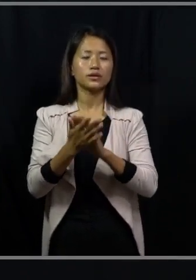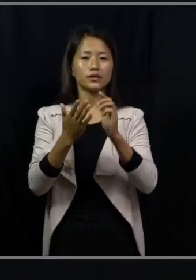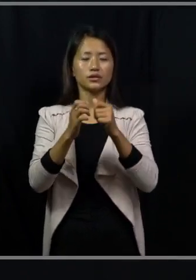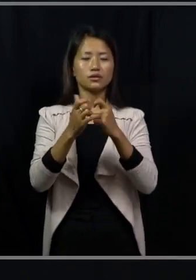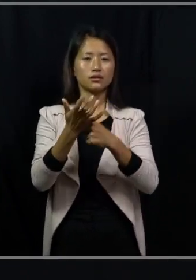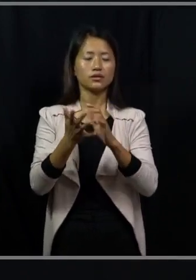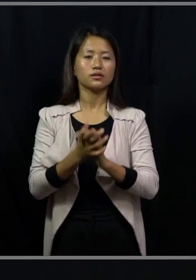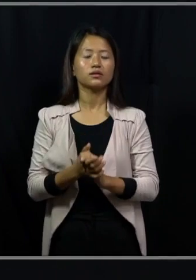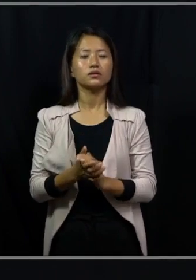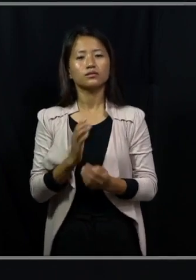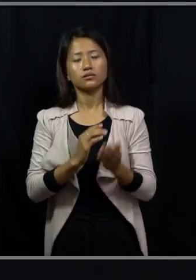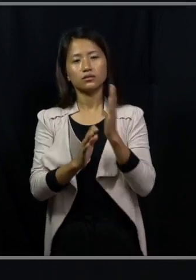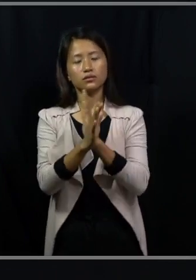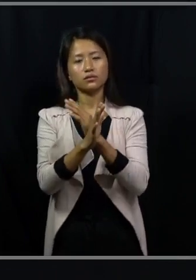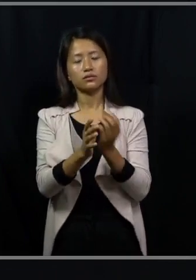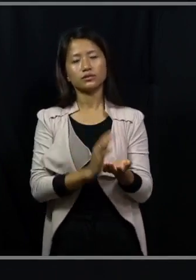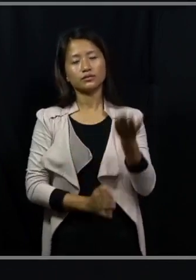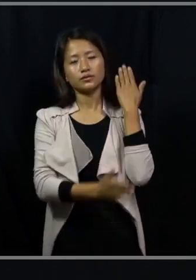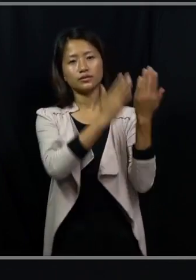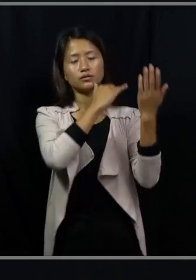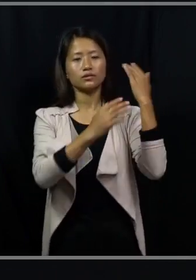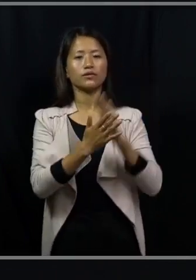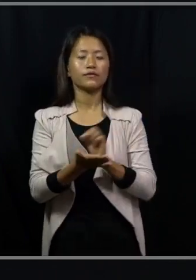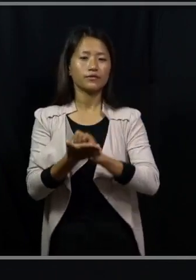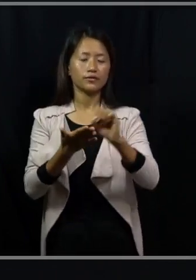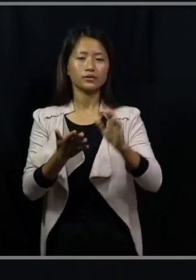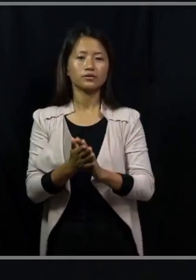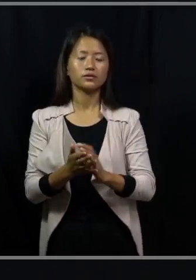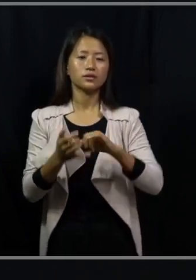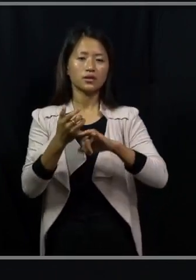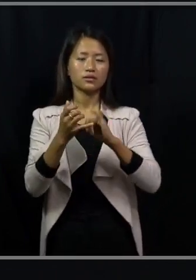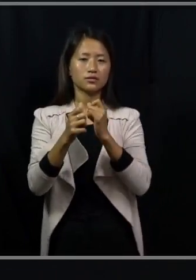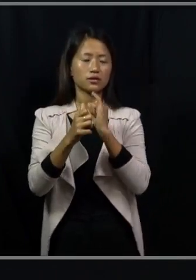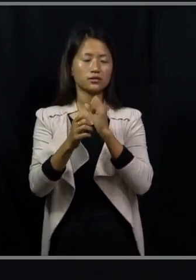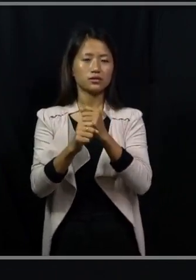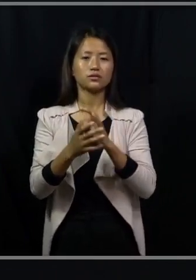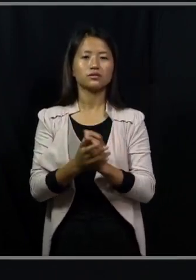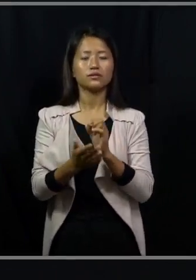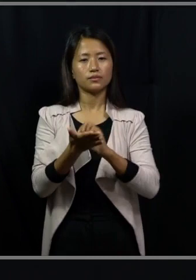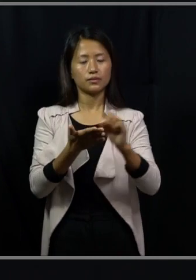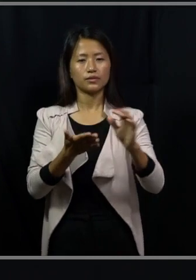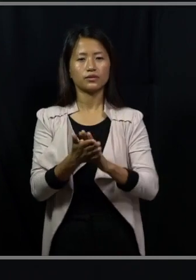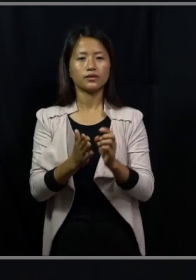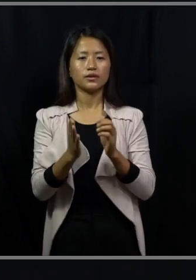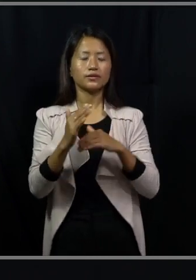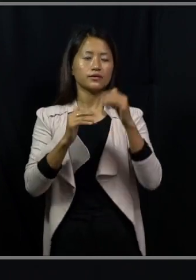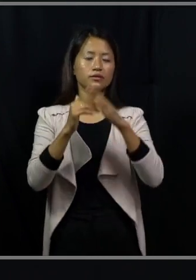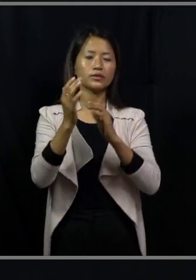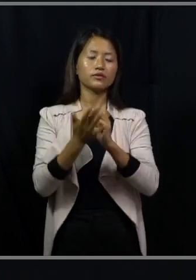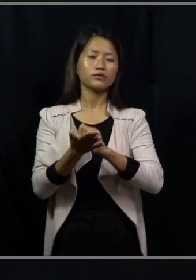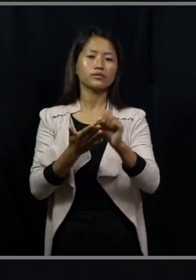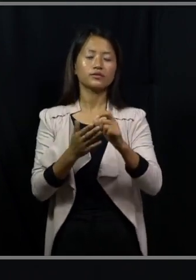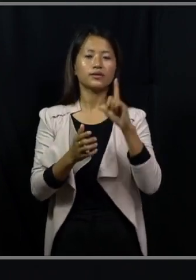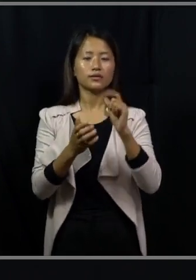have discussed about the historians' debate on the usage of writing, significance of writing, development of writing,